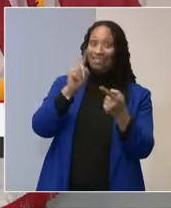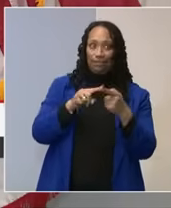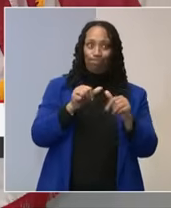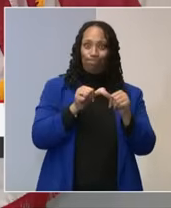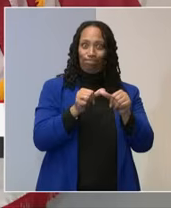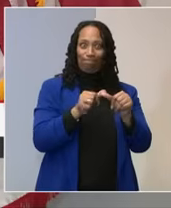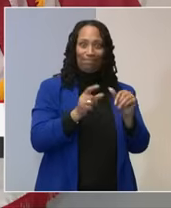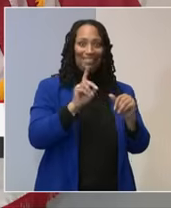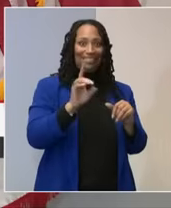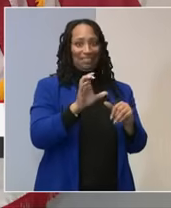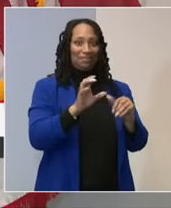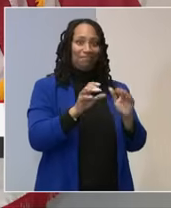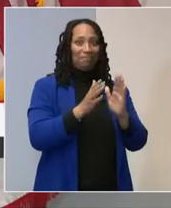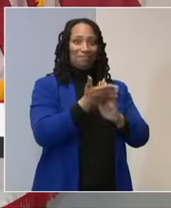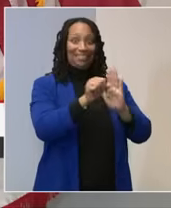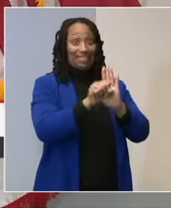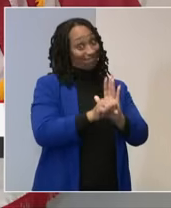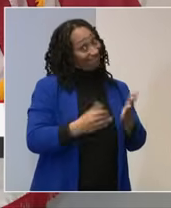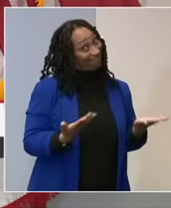Yes.